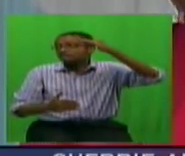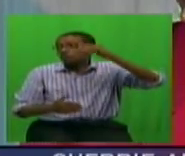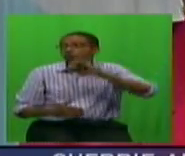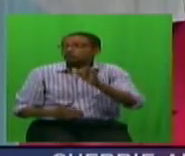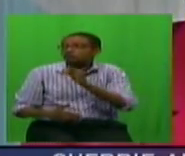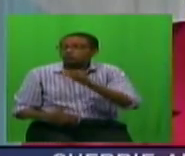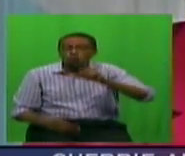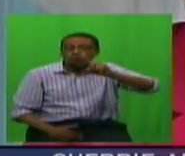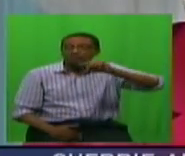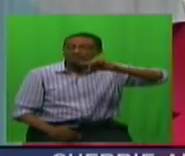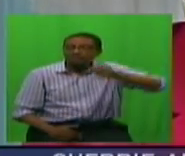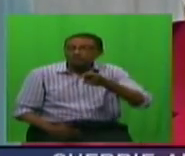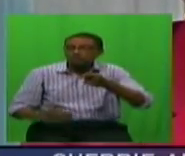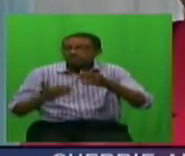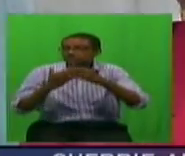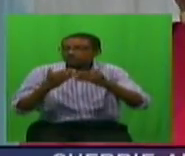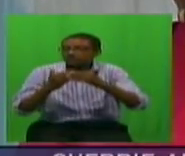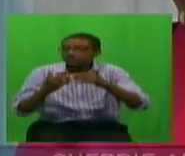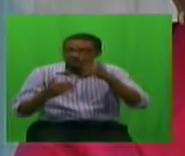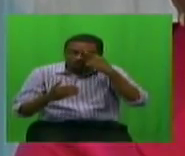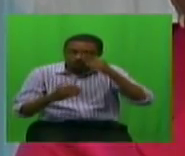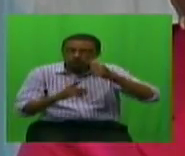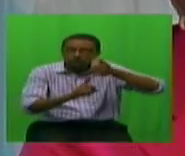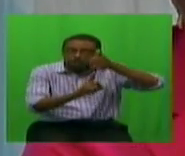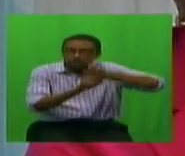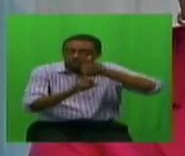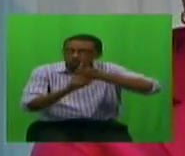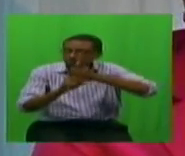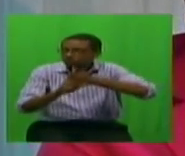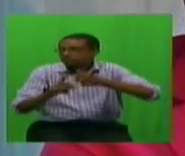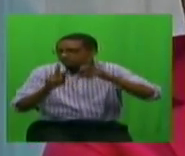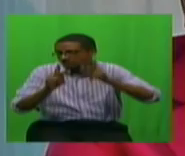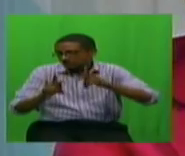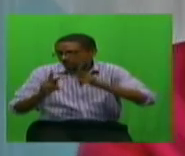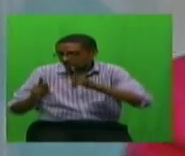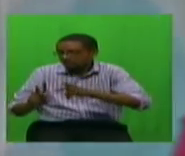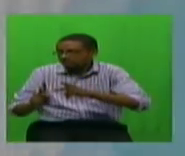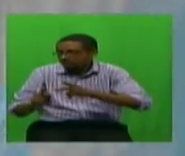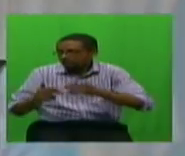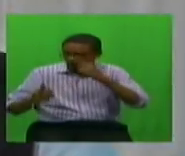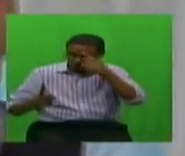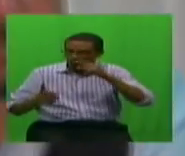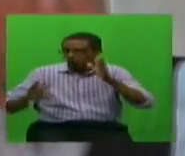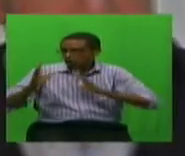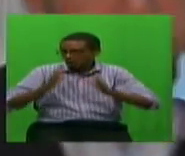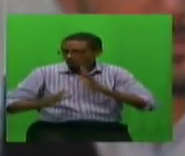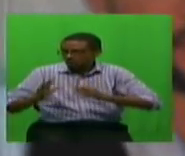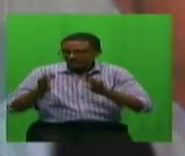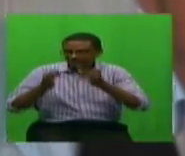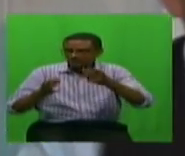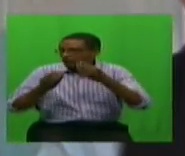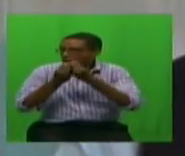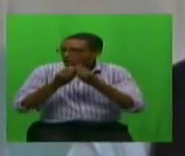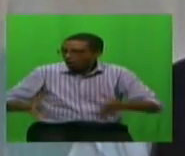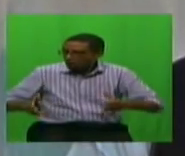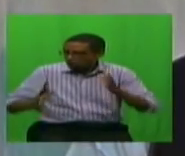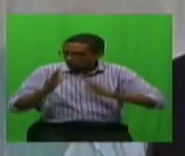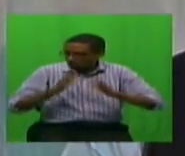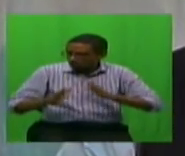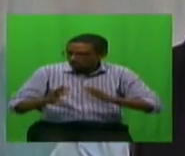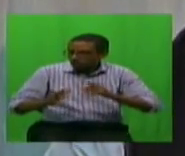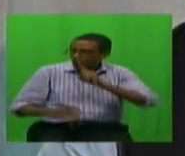clothing and then school supplies. So yes, you are correct. Thank you, Minister. Okay. The meetings between PM and